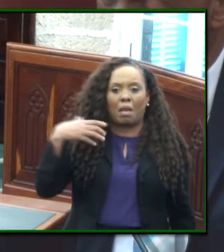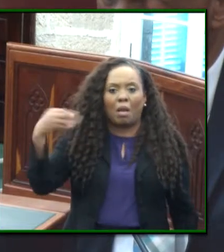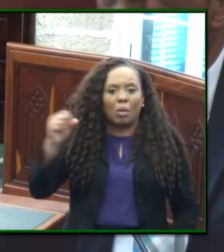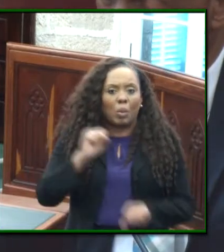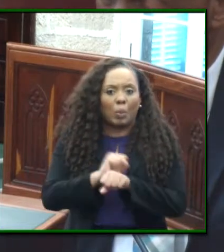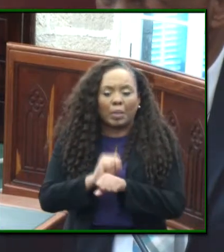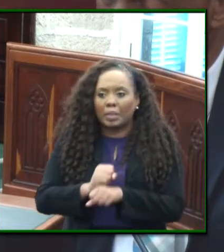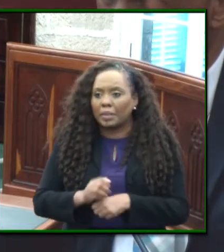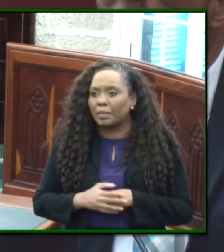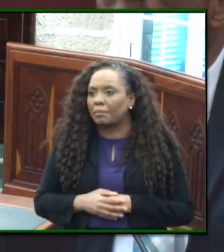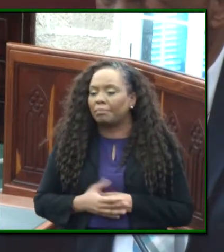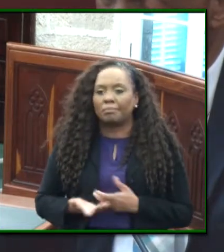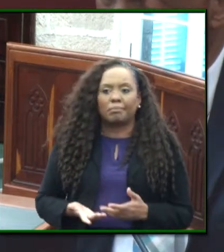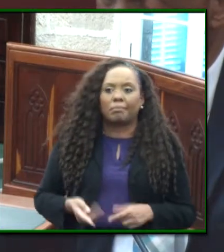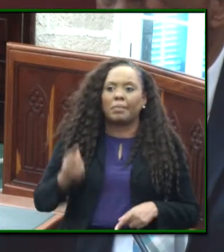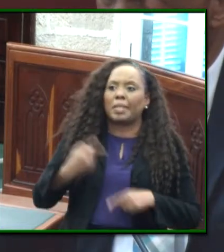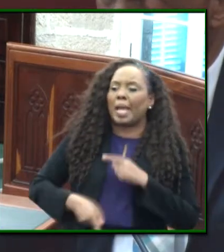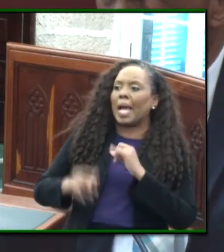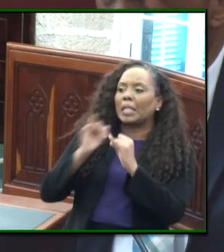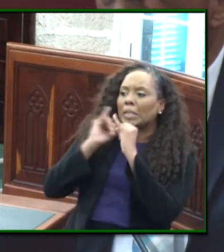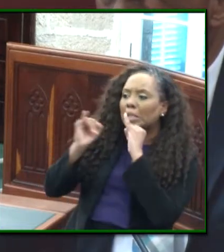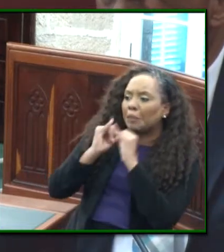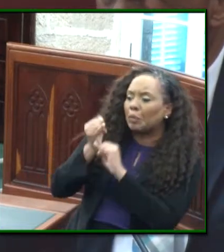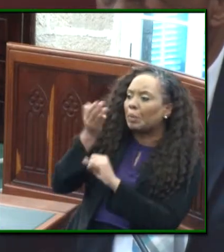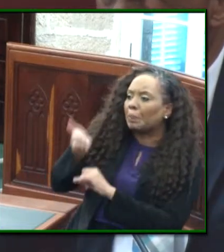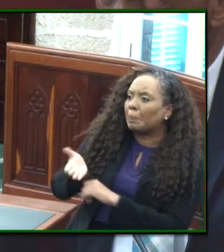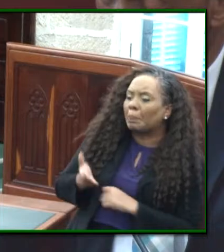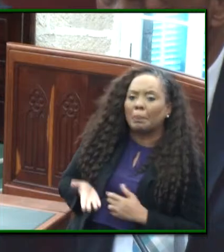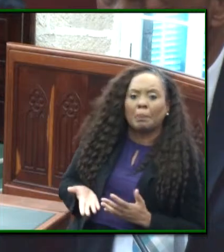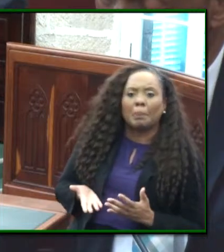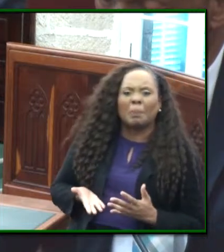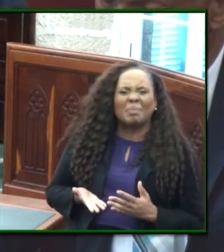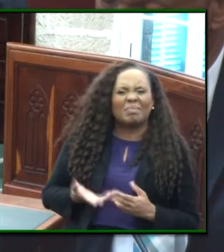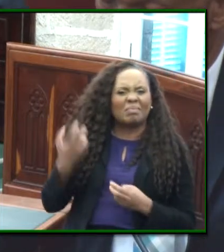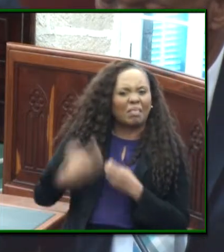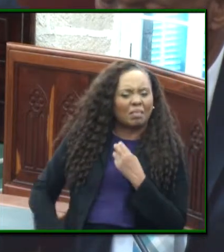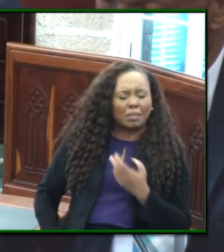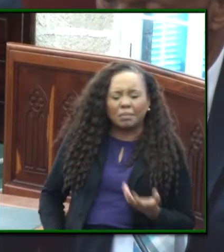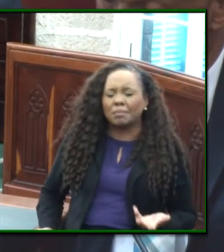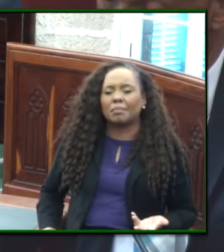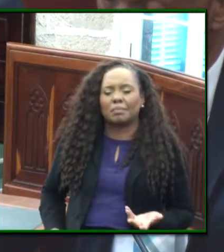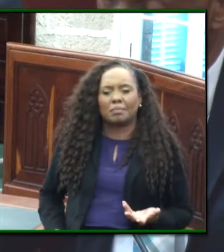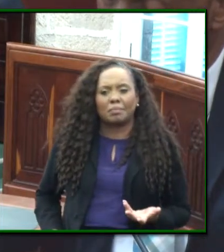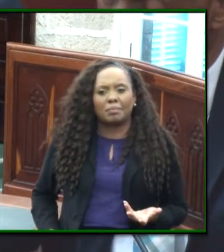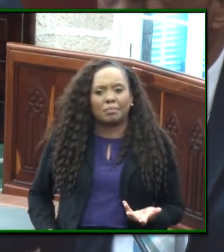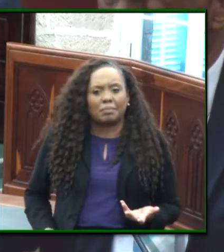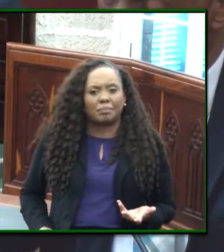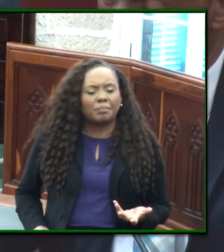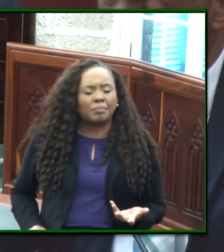really get to see him. So there are those kinds of difficulties that create